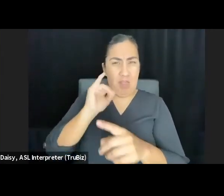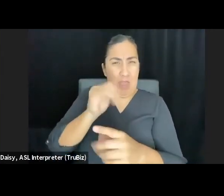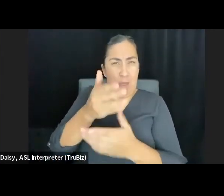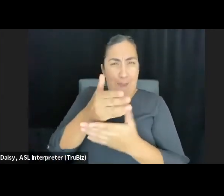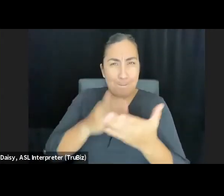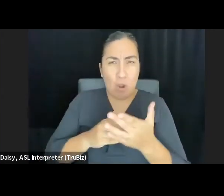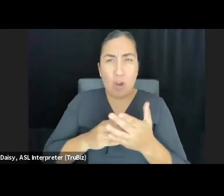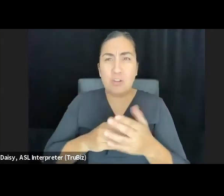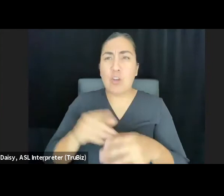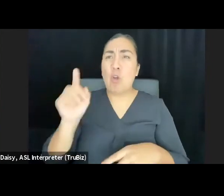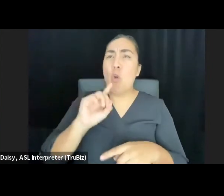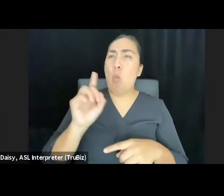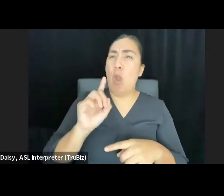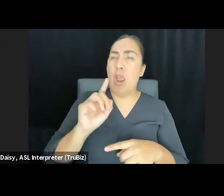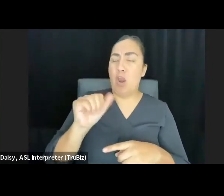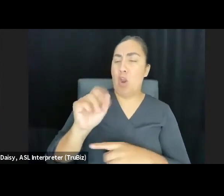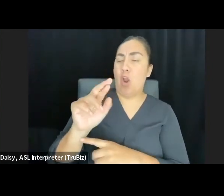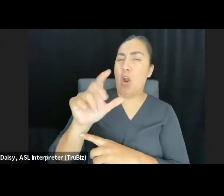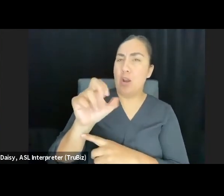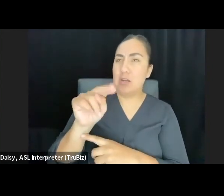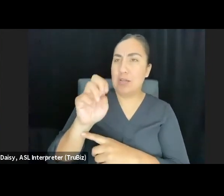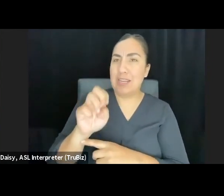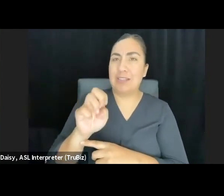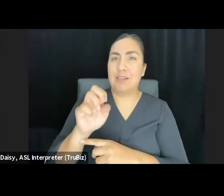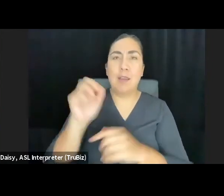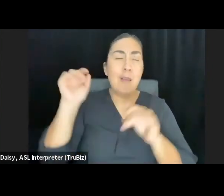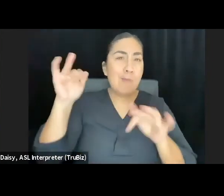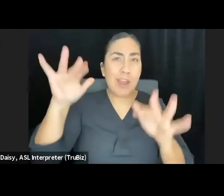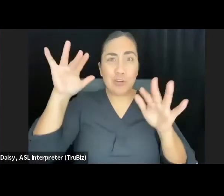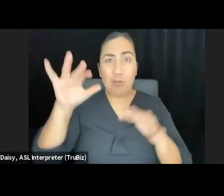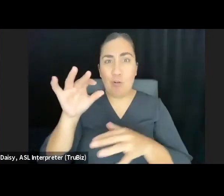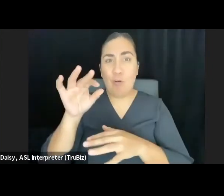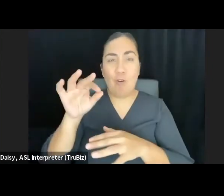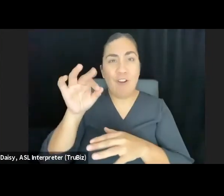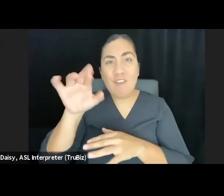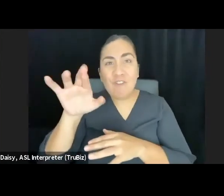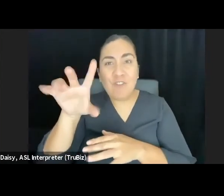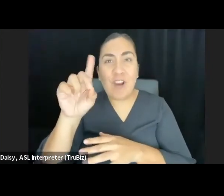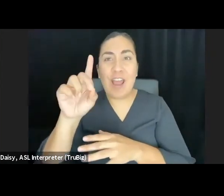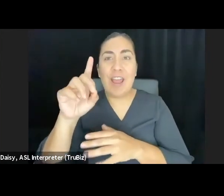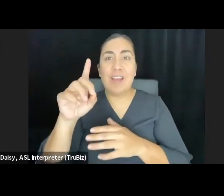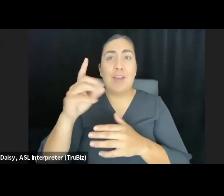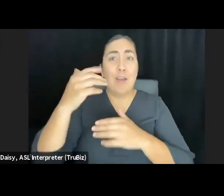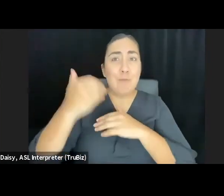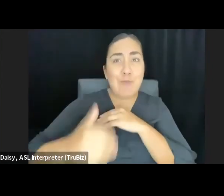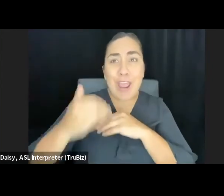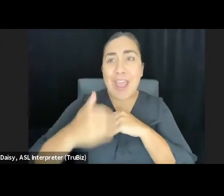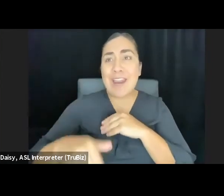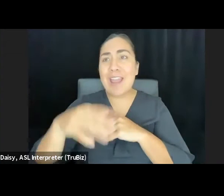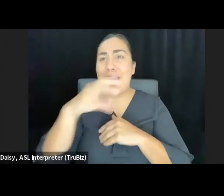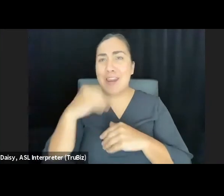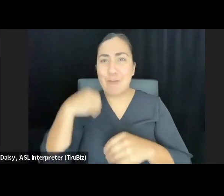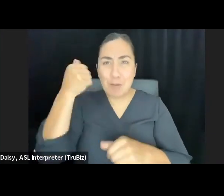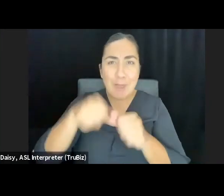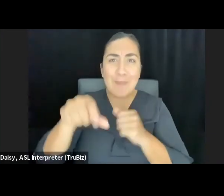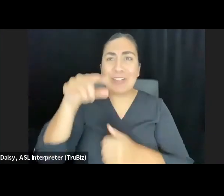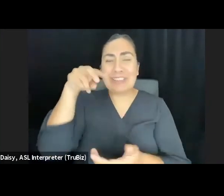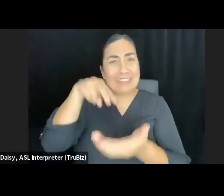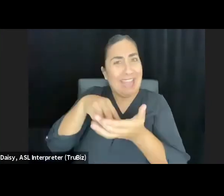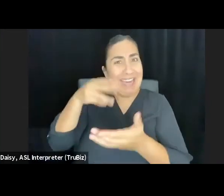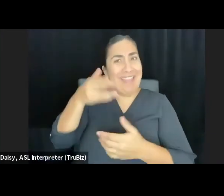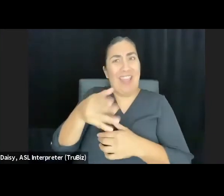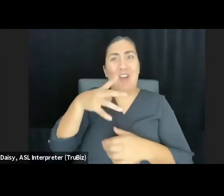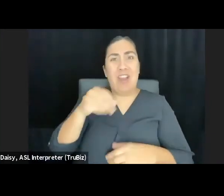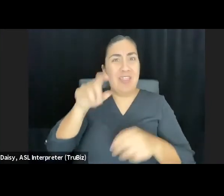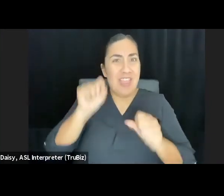movie where she rips the fry bread in half and they can feed everybody. I'm like, yeah, that's a great movie. That was a great scene. And he